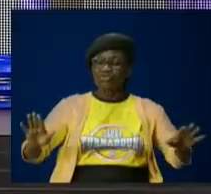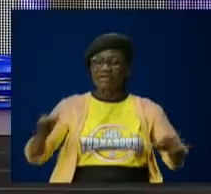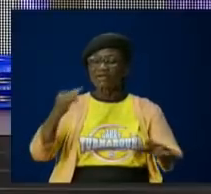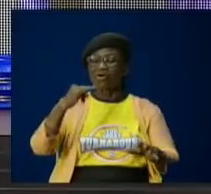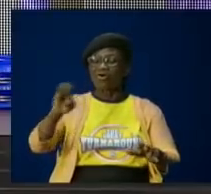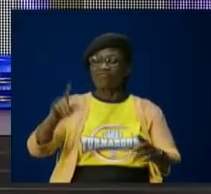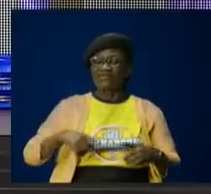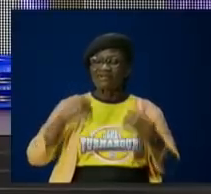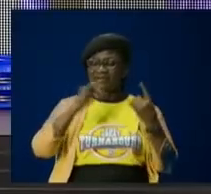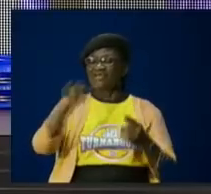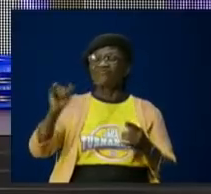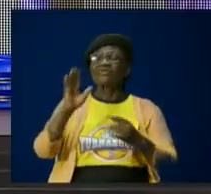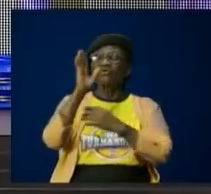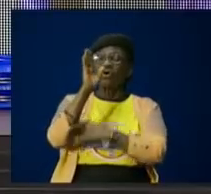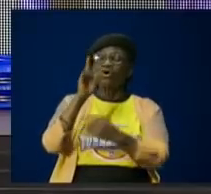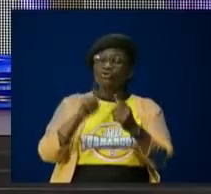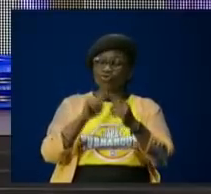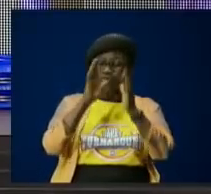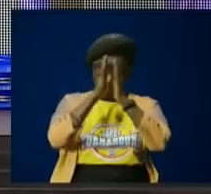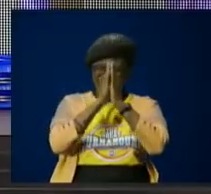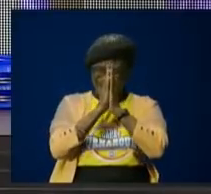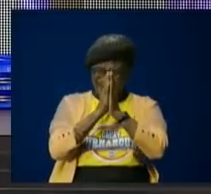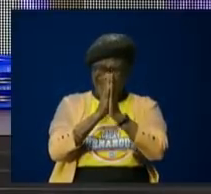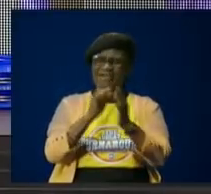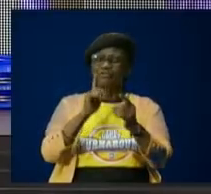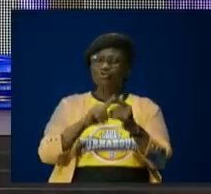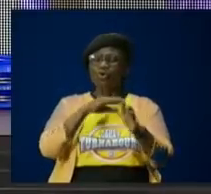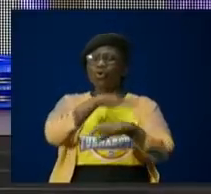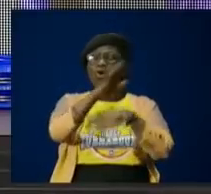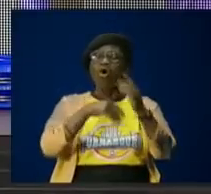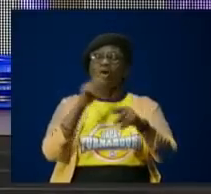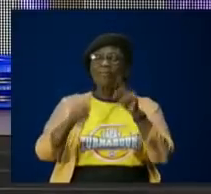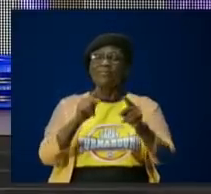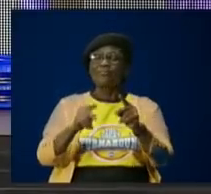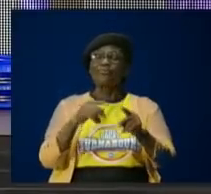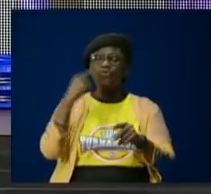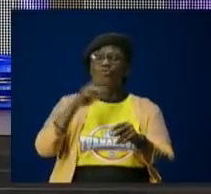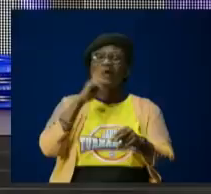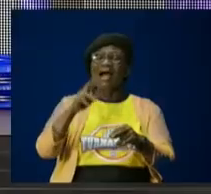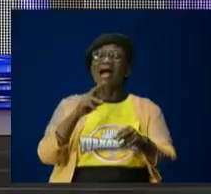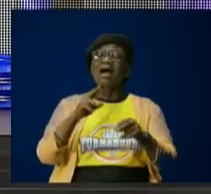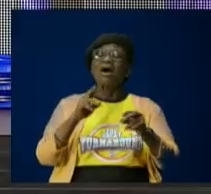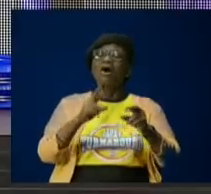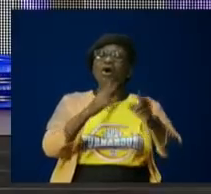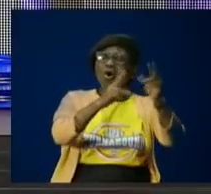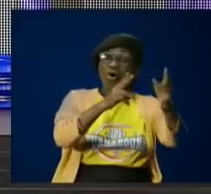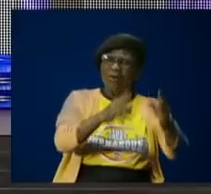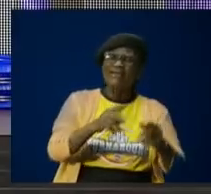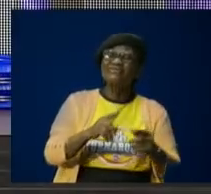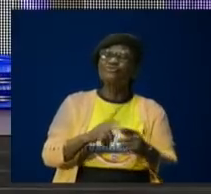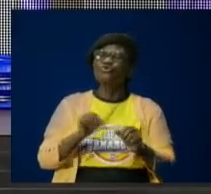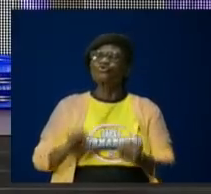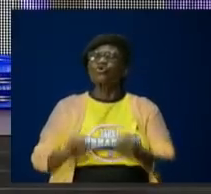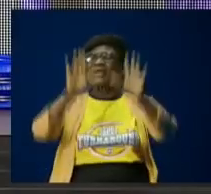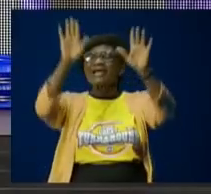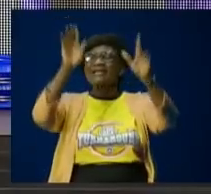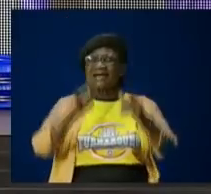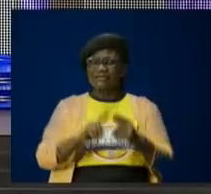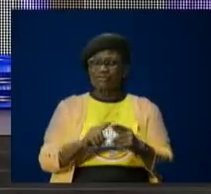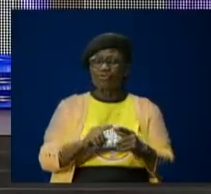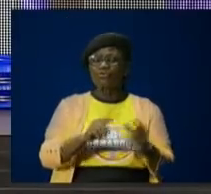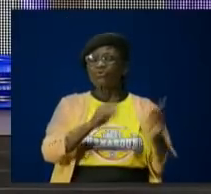people who are rushing to surrender their life to Jesus Christ now. Those we can